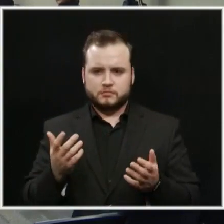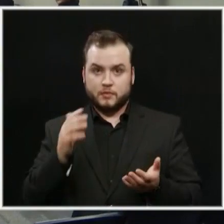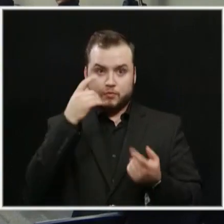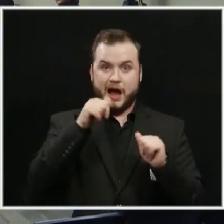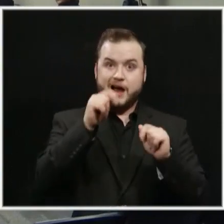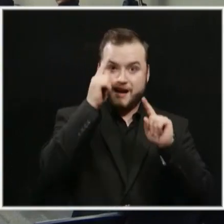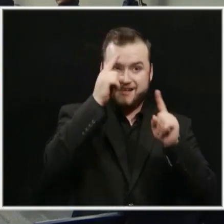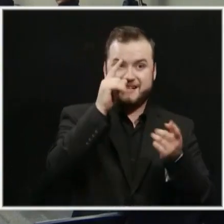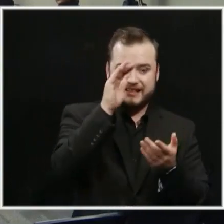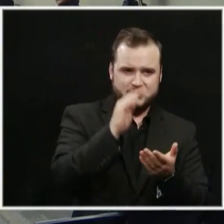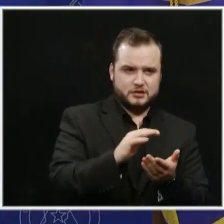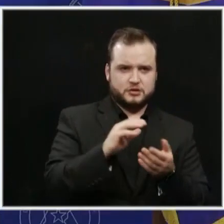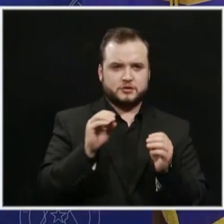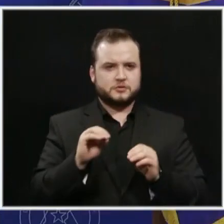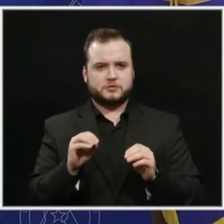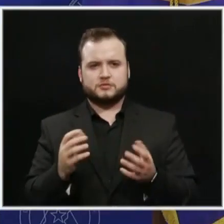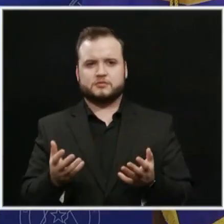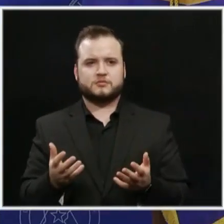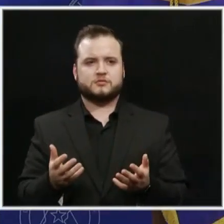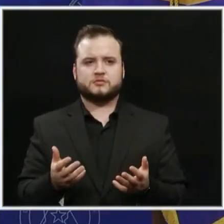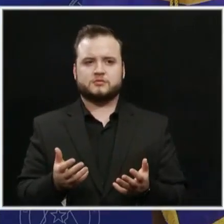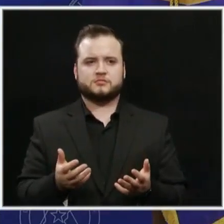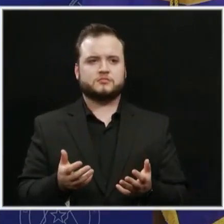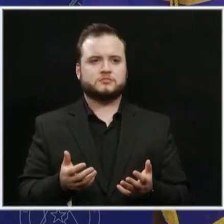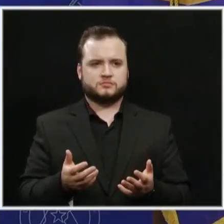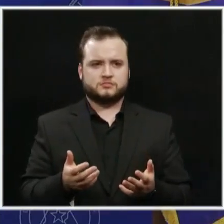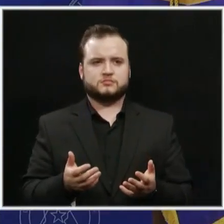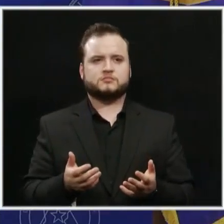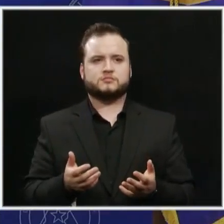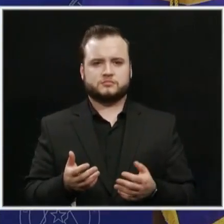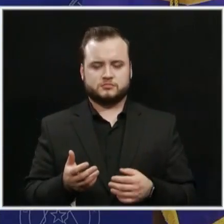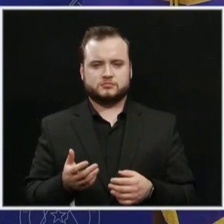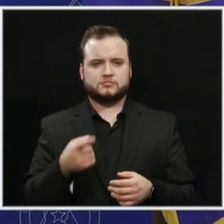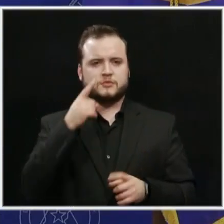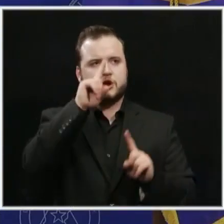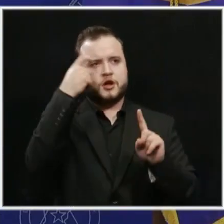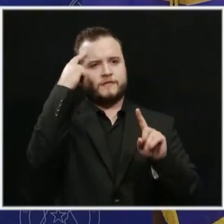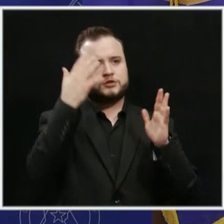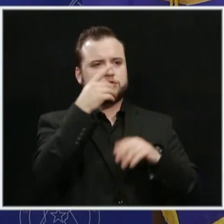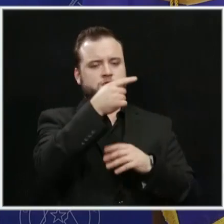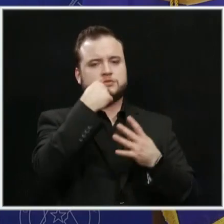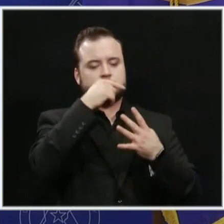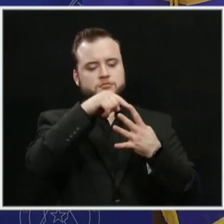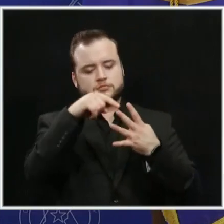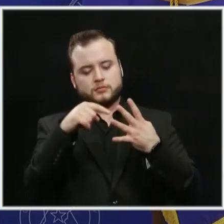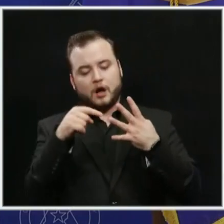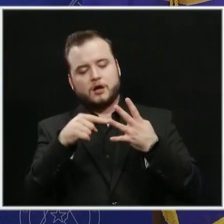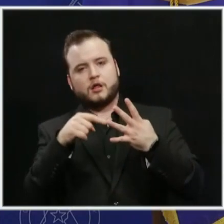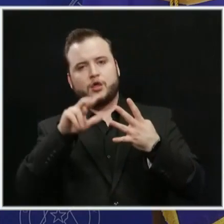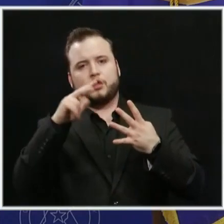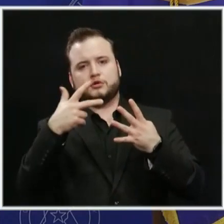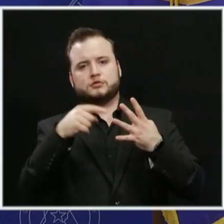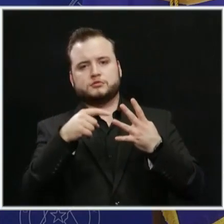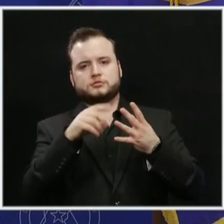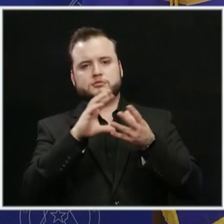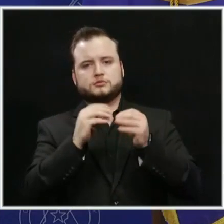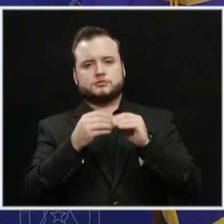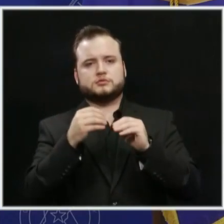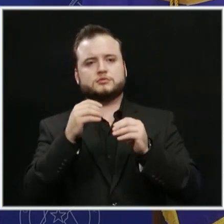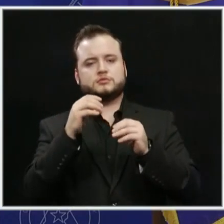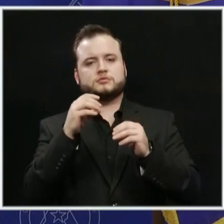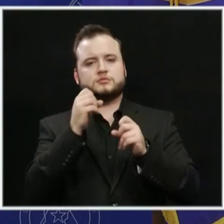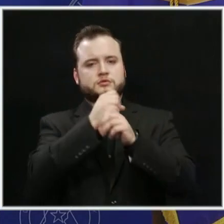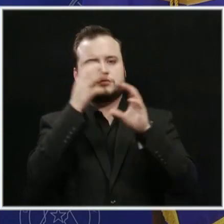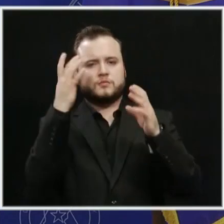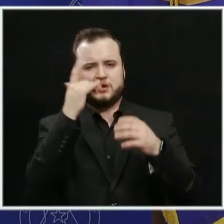using scenario 3? Yeah, they're not wrong, and the reason I'm not using scenario 3 is scenario 3 is predicated on two things: ample amounts